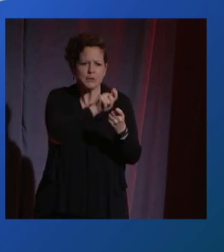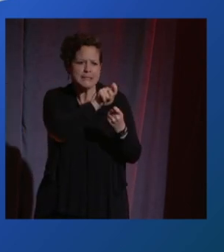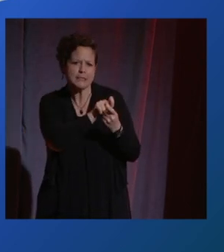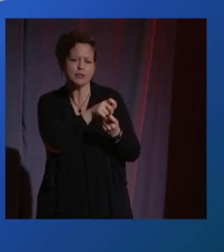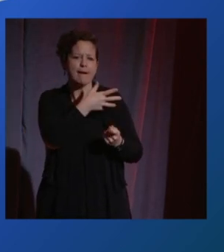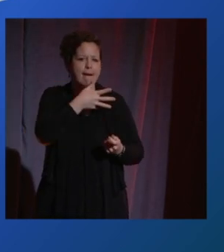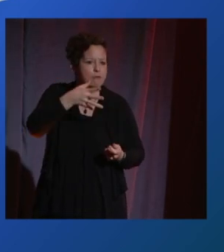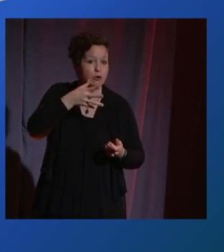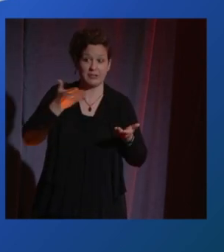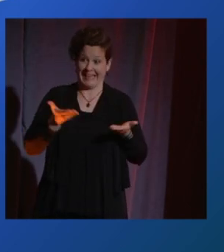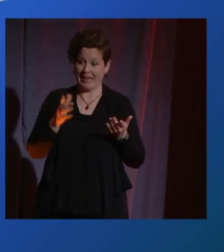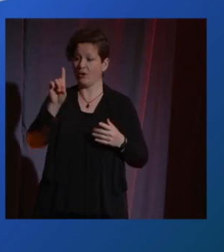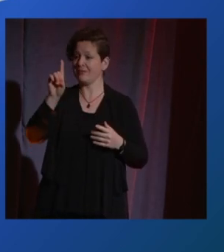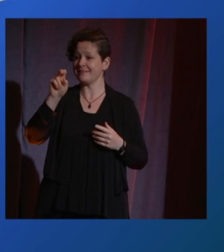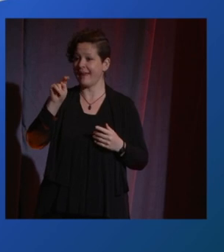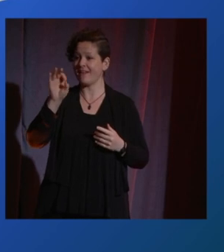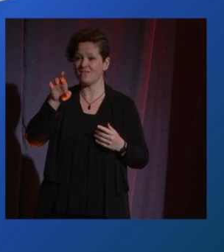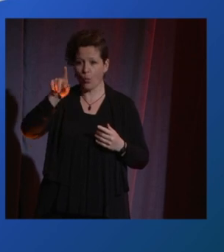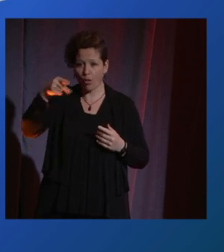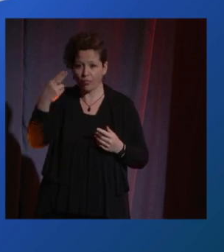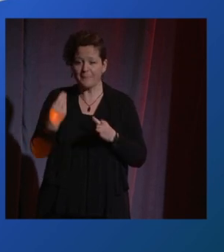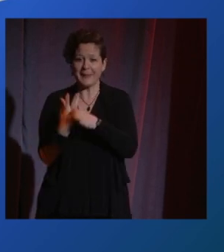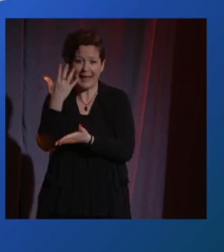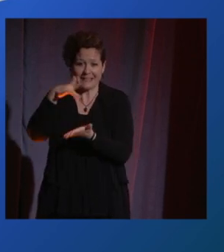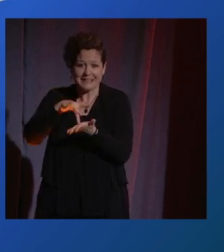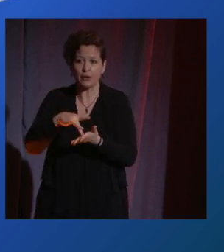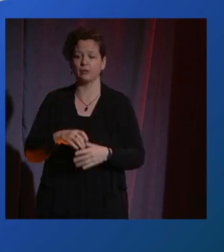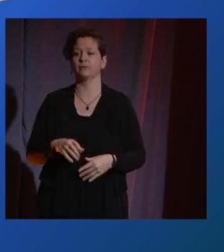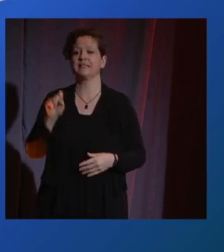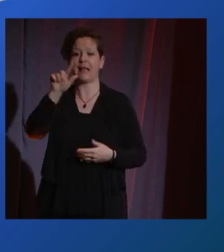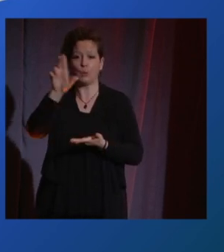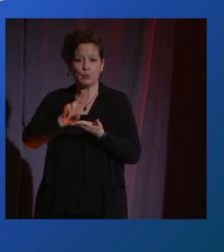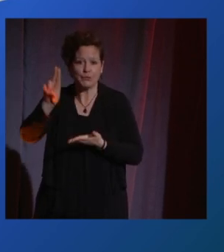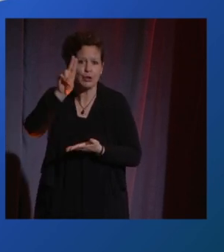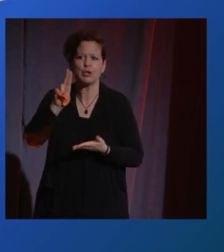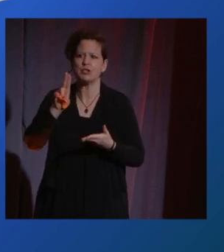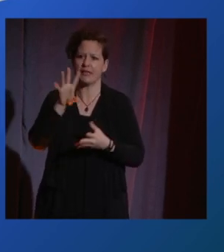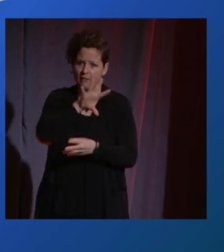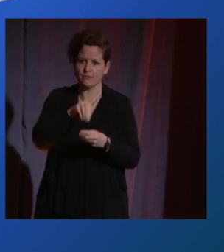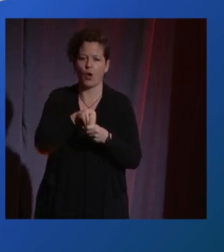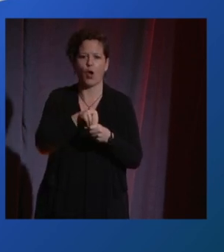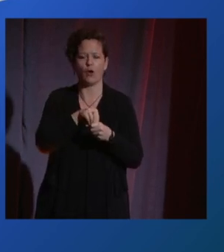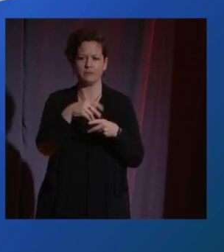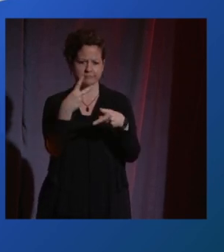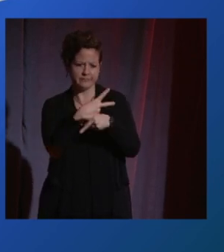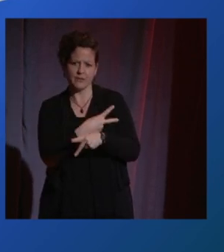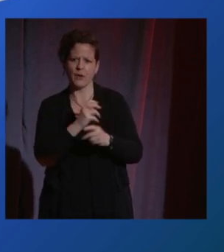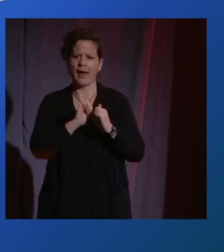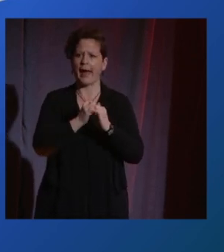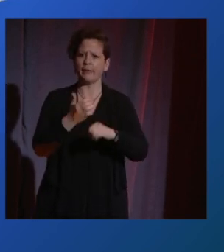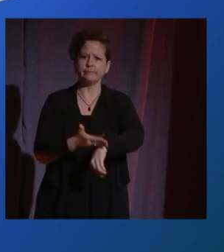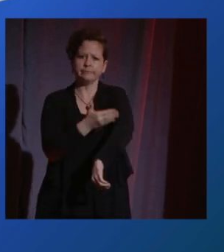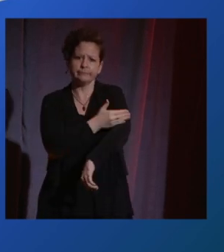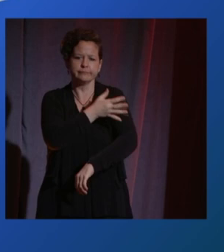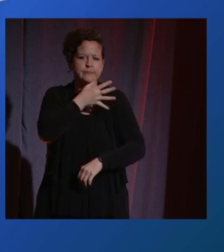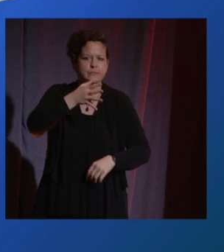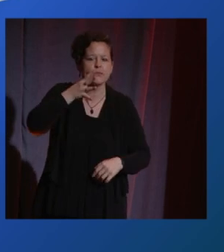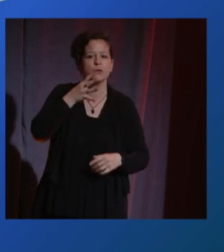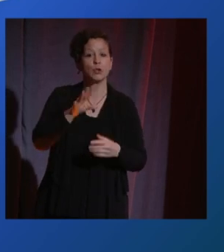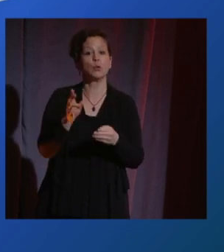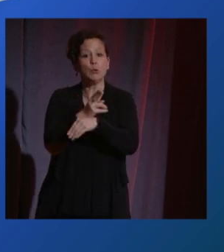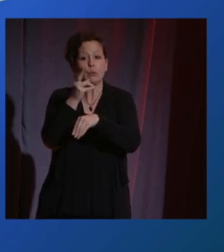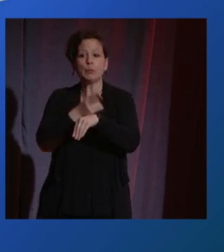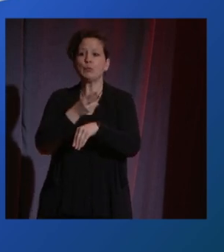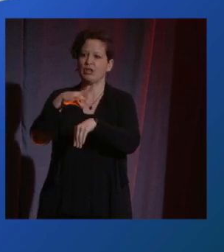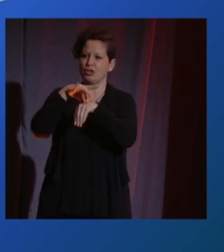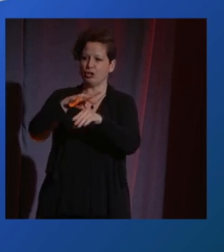Louis with the Danforth plant Science Center collaborating with others in the application of uh geospatial research